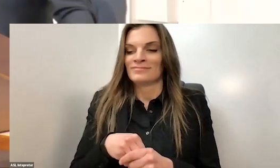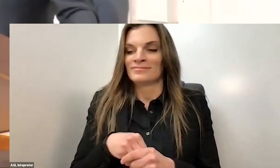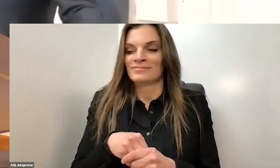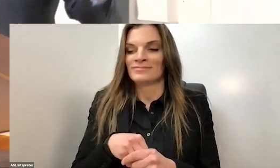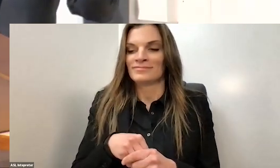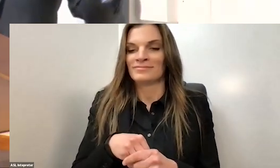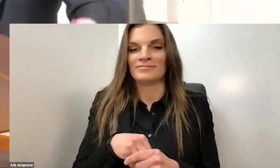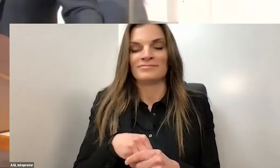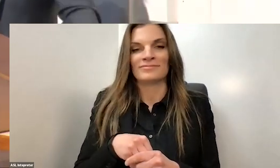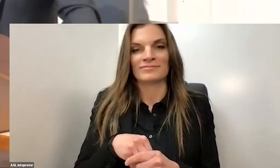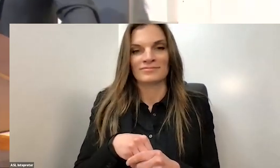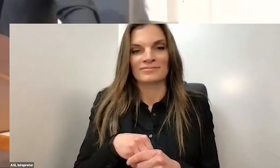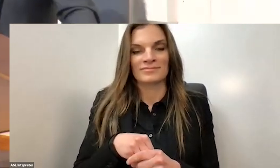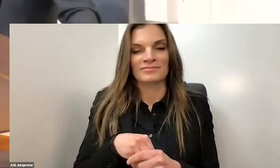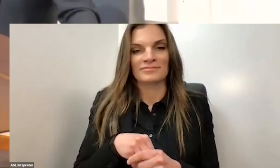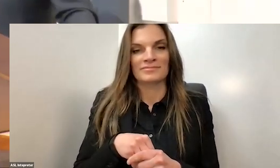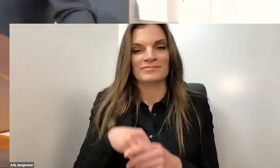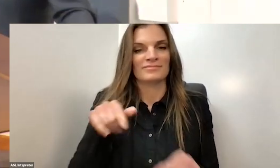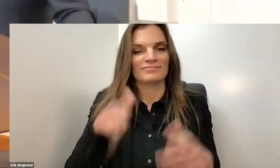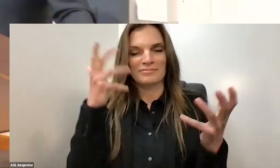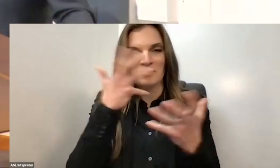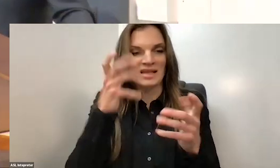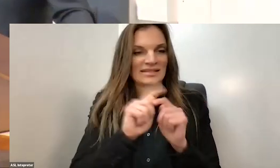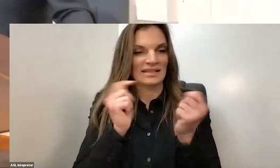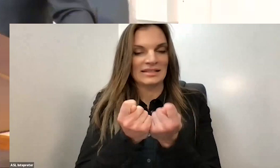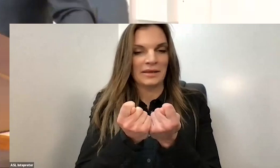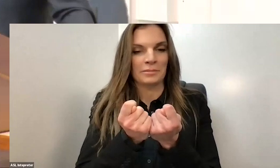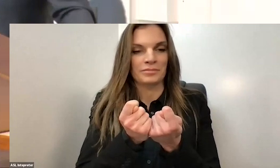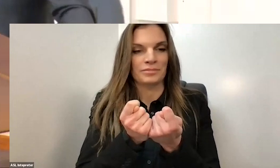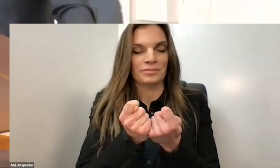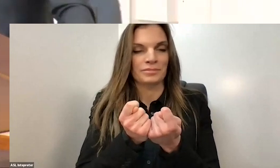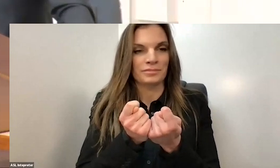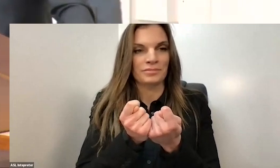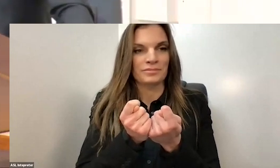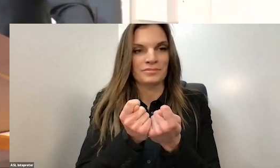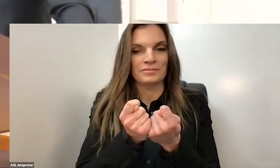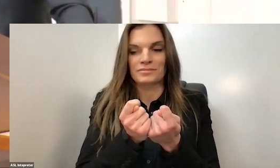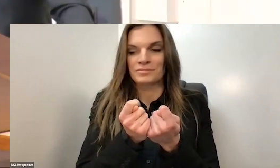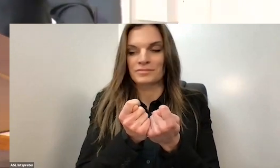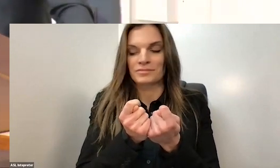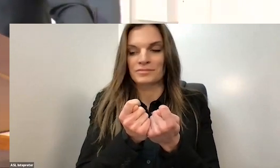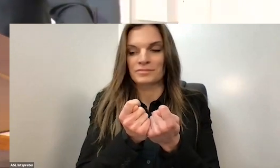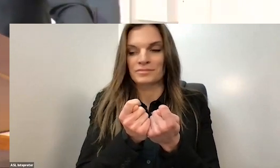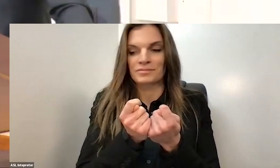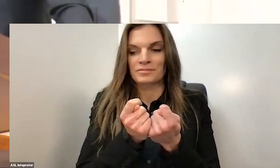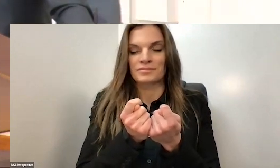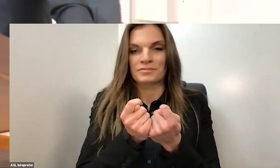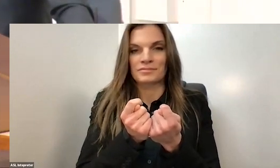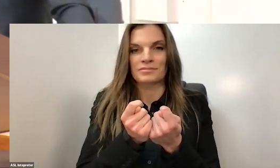today and this amazing team that you're hearing from. But let's talk about why we're